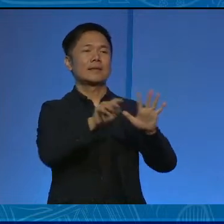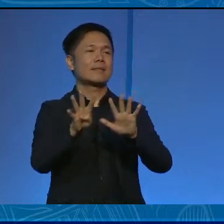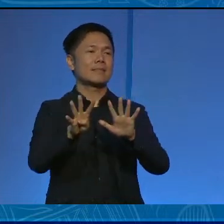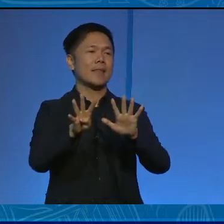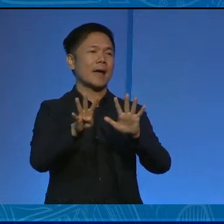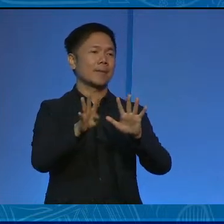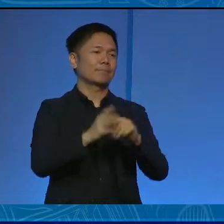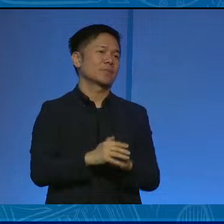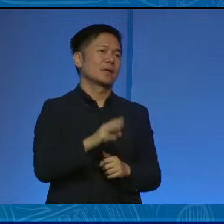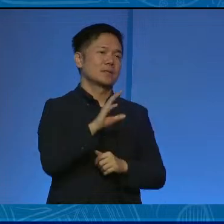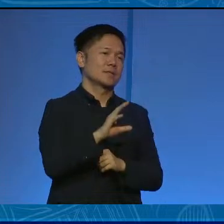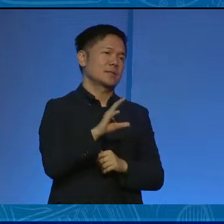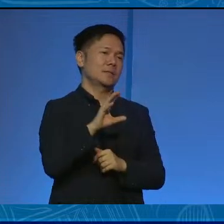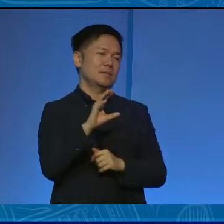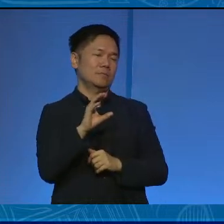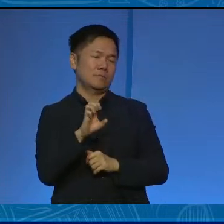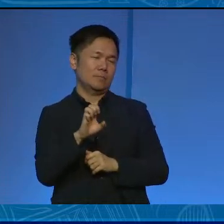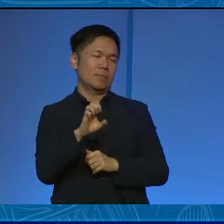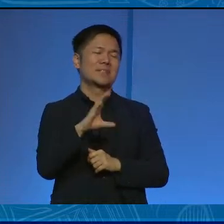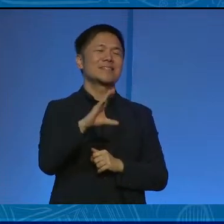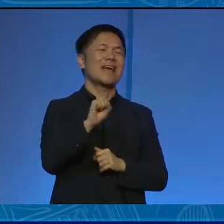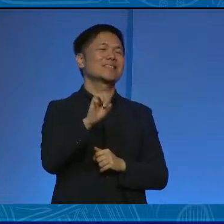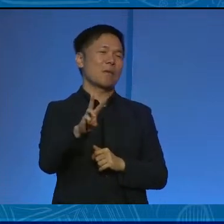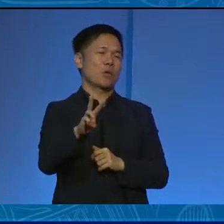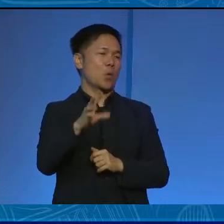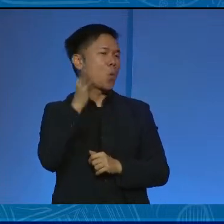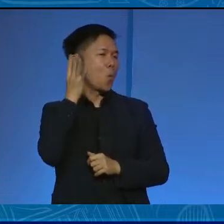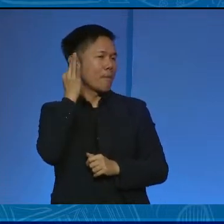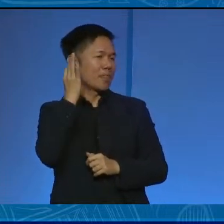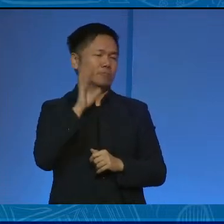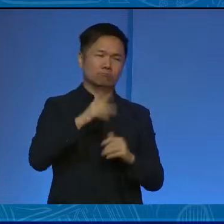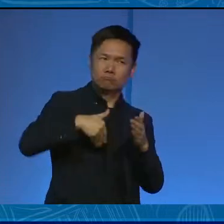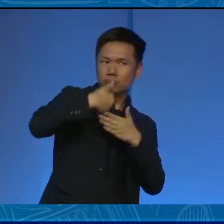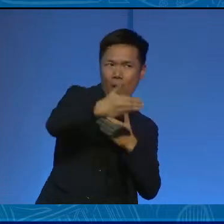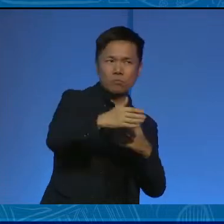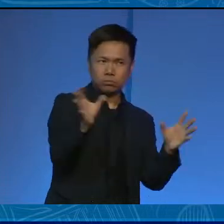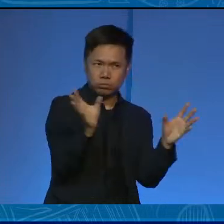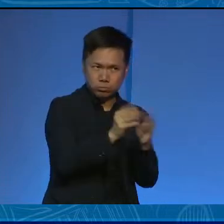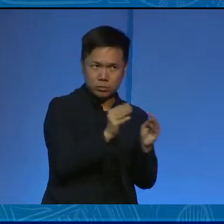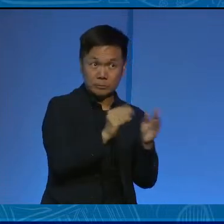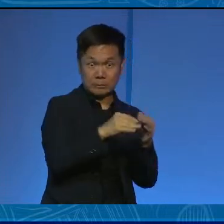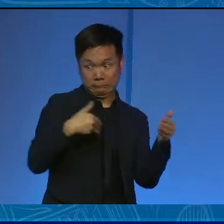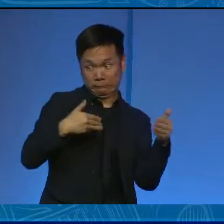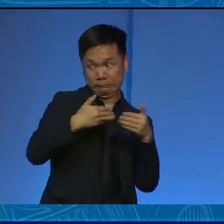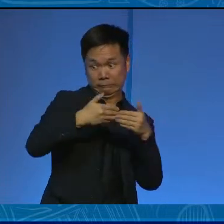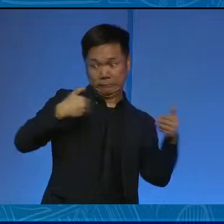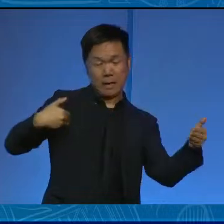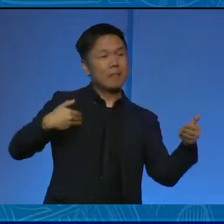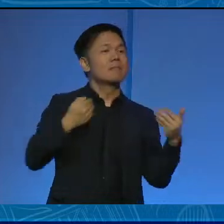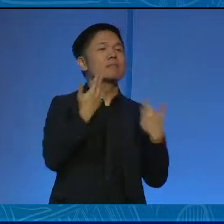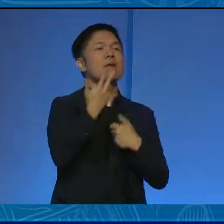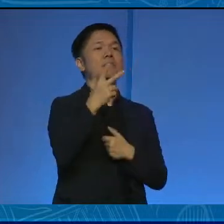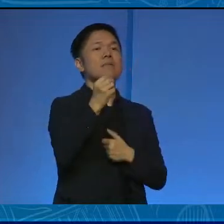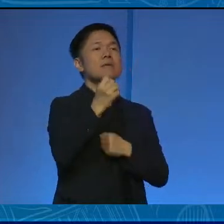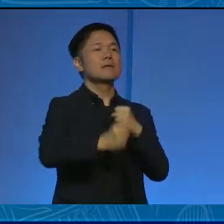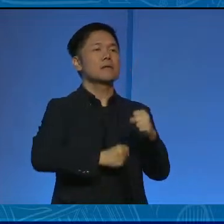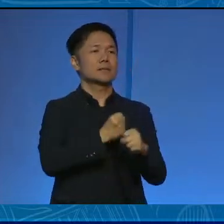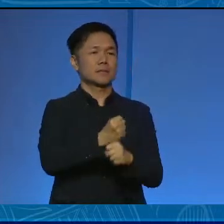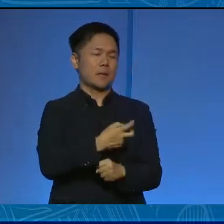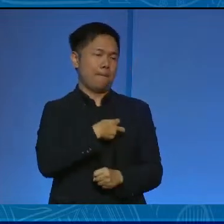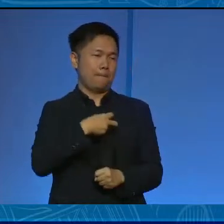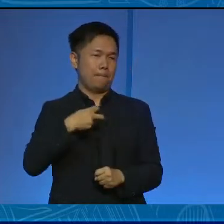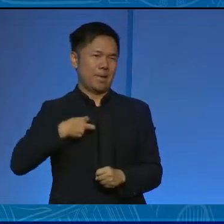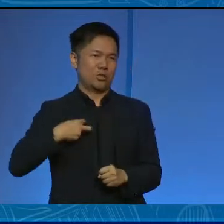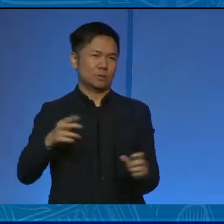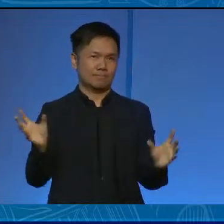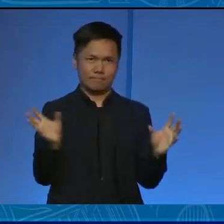the Status of Women, which will review 30 years of progress since the Beijing Declaration. I hope you